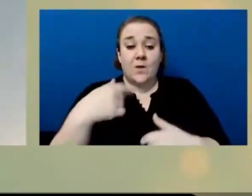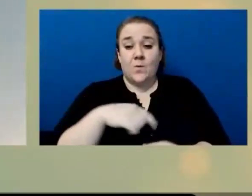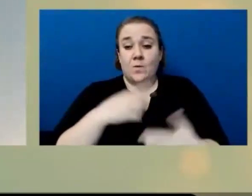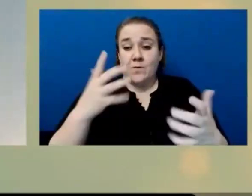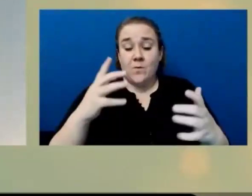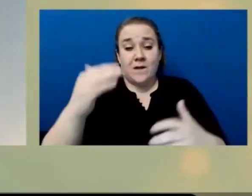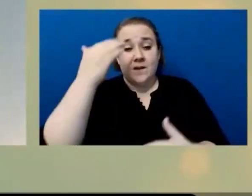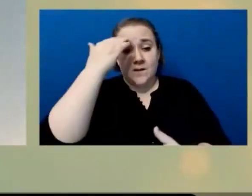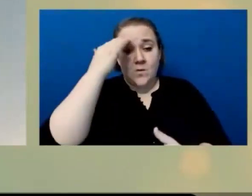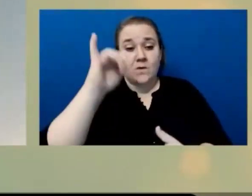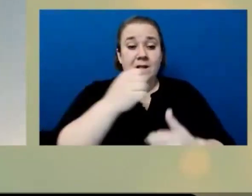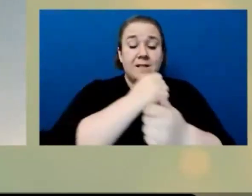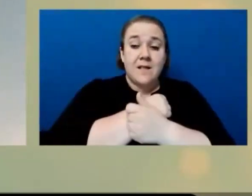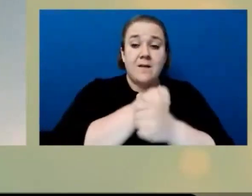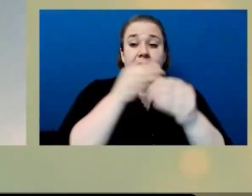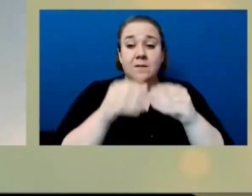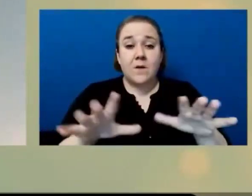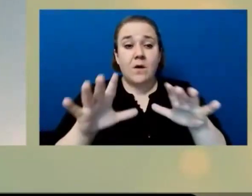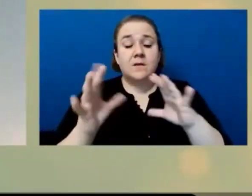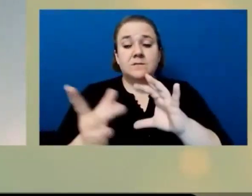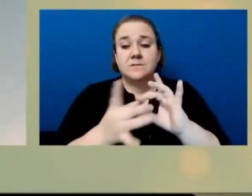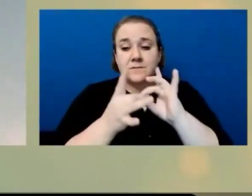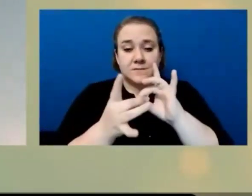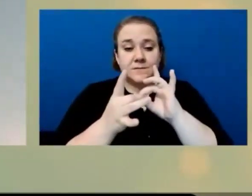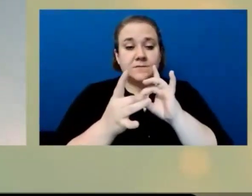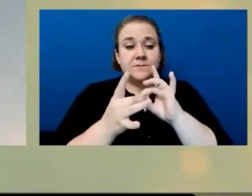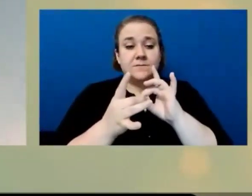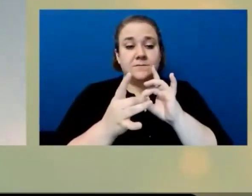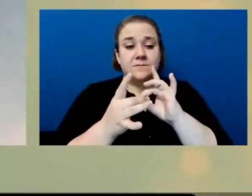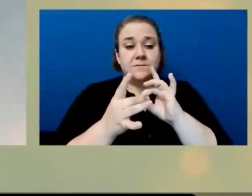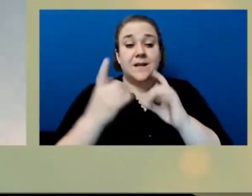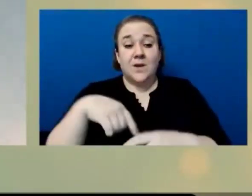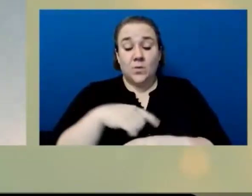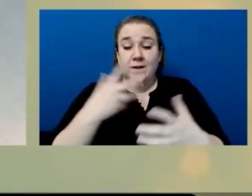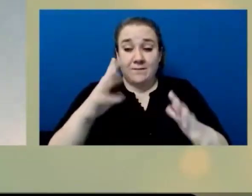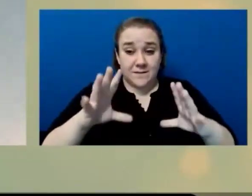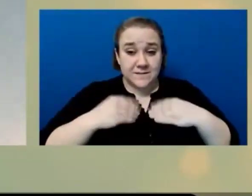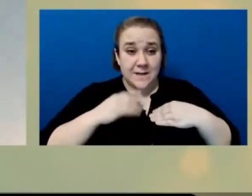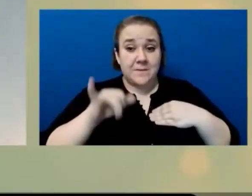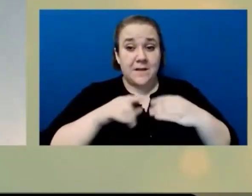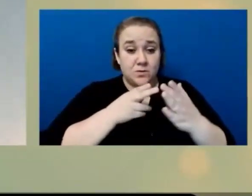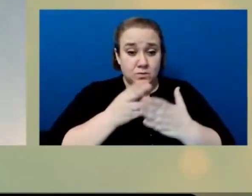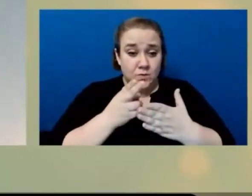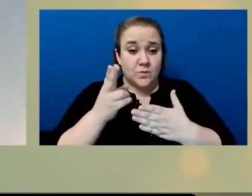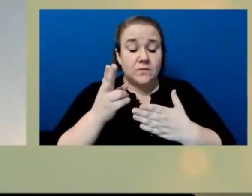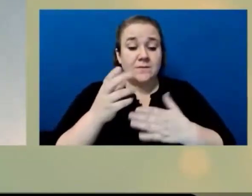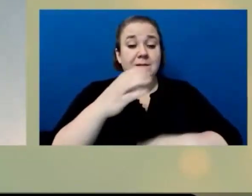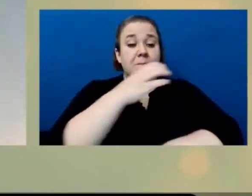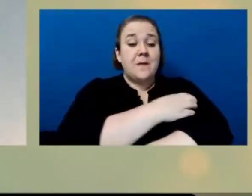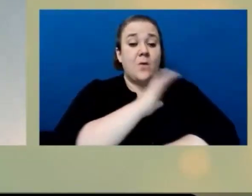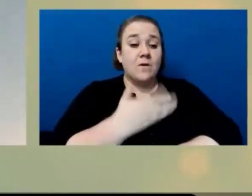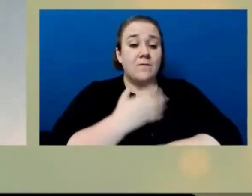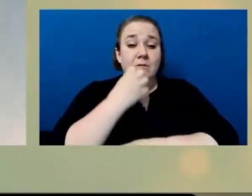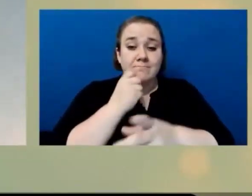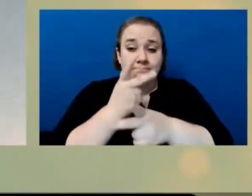And this too is the promise of our faith, that when we accept the tender truth